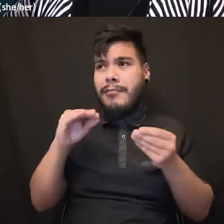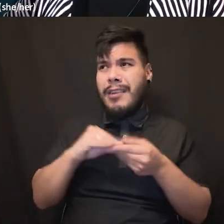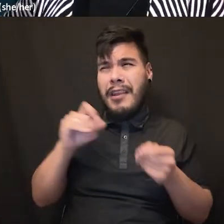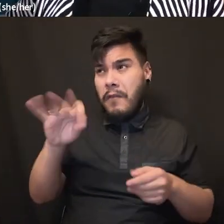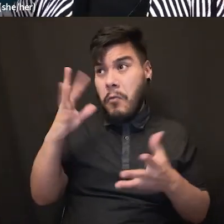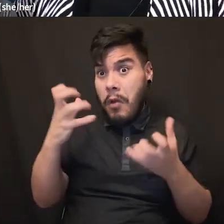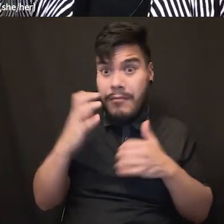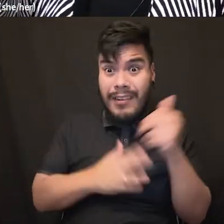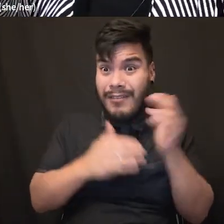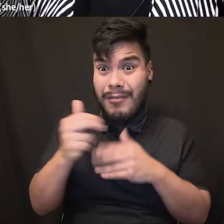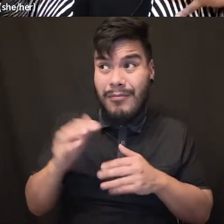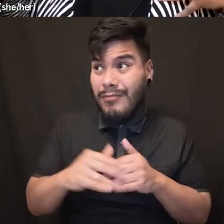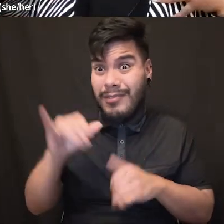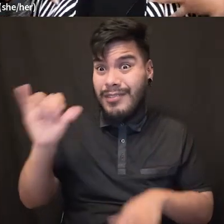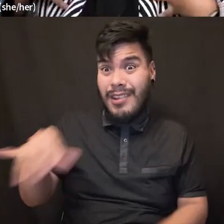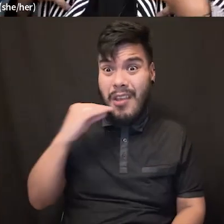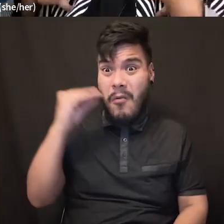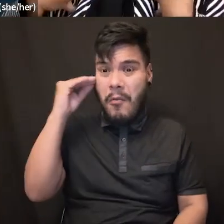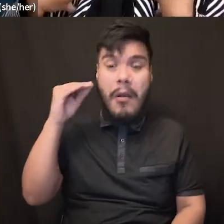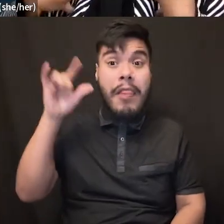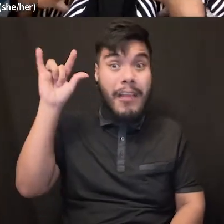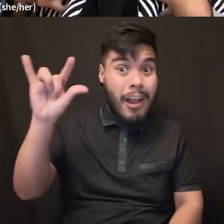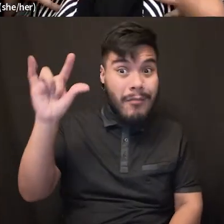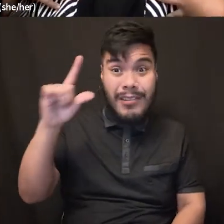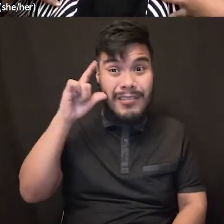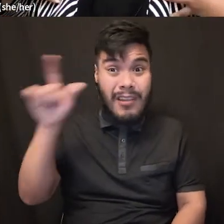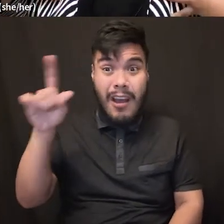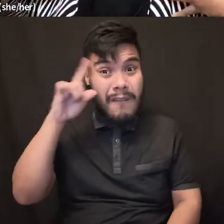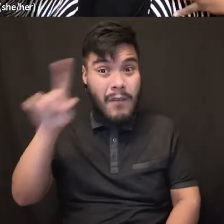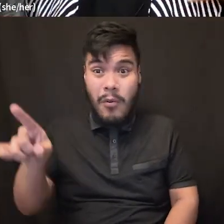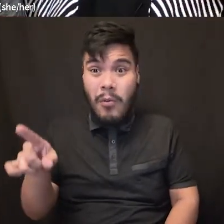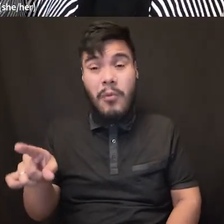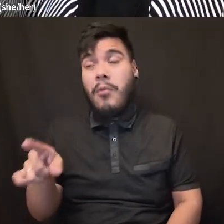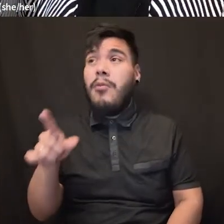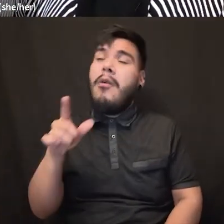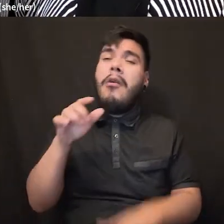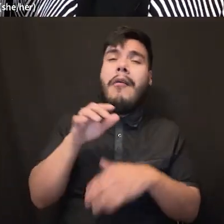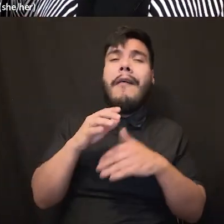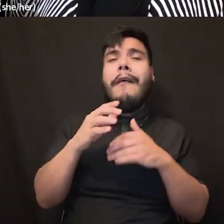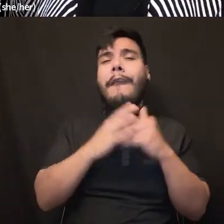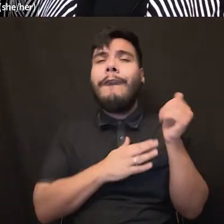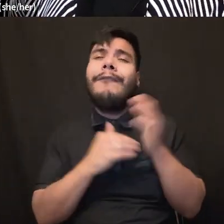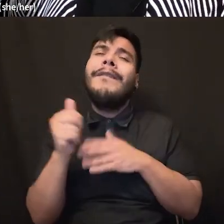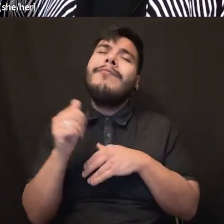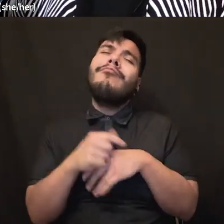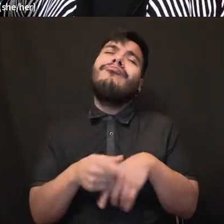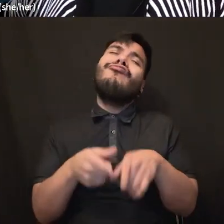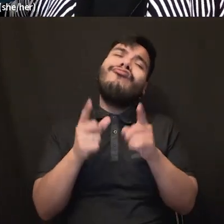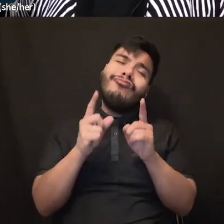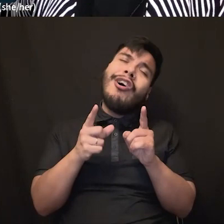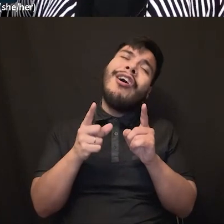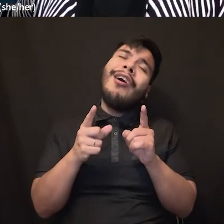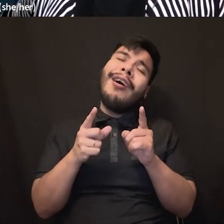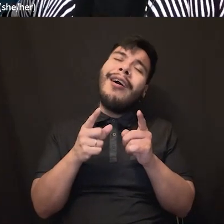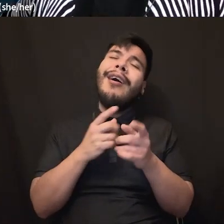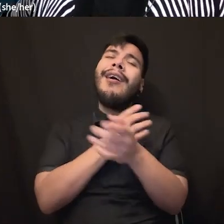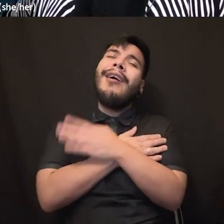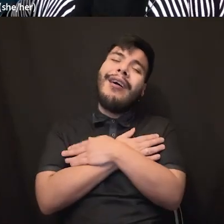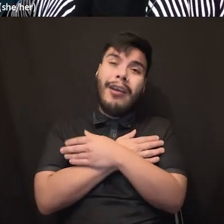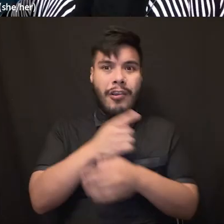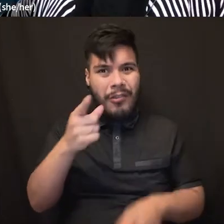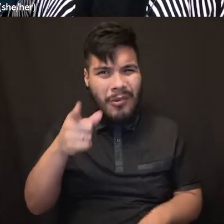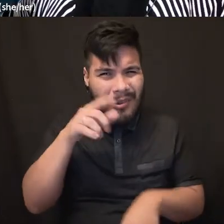you know, the airplane is not made for you to relax and recline and have a restful day. You're on an